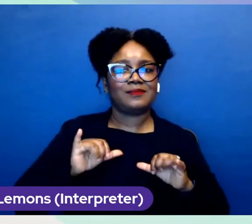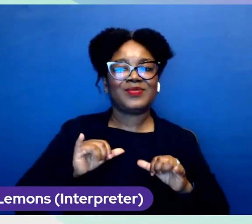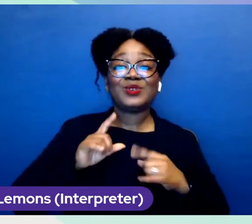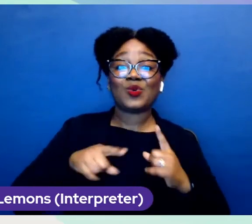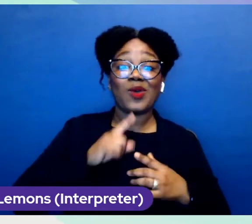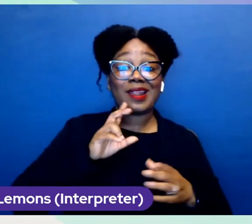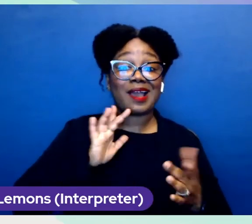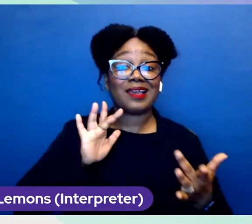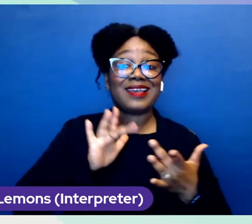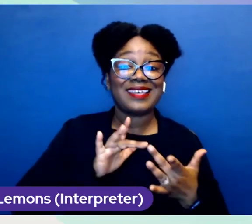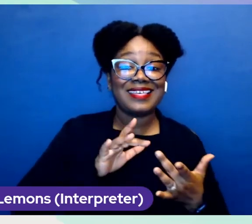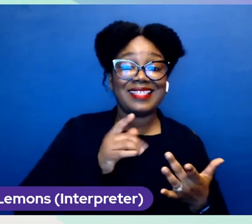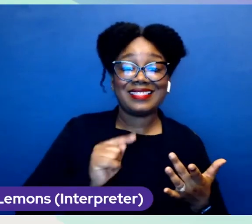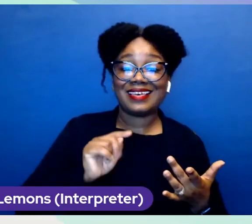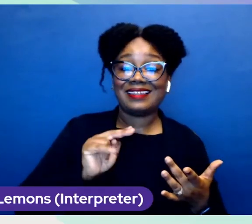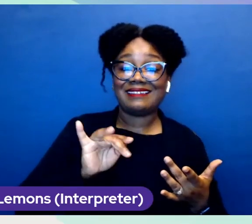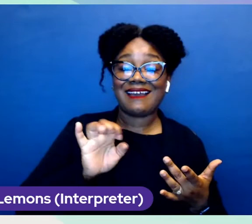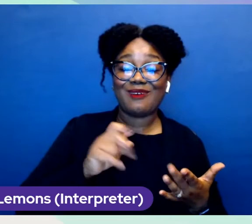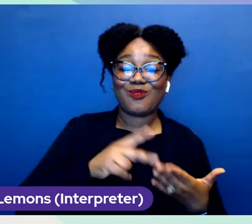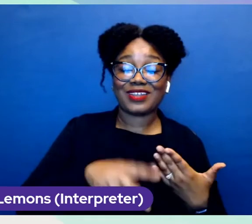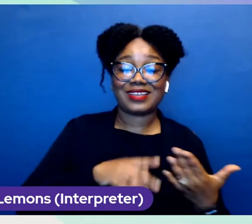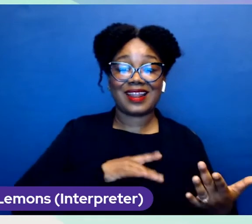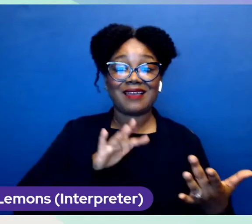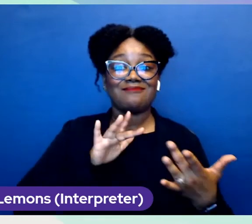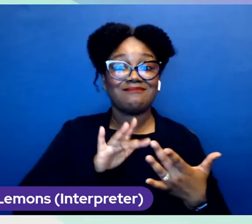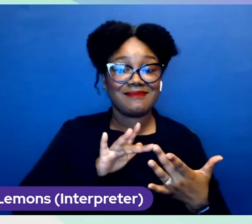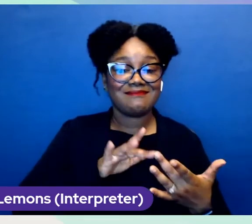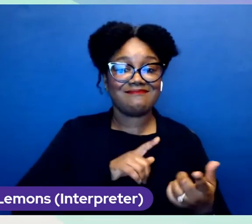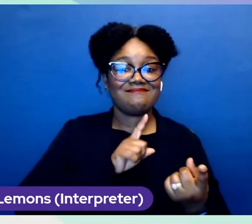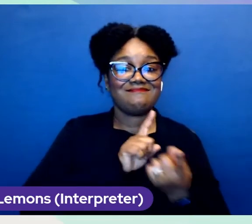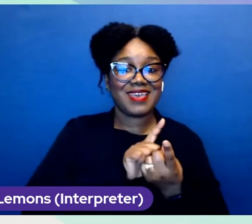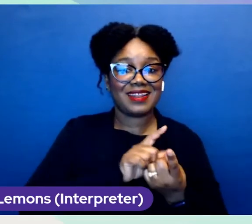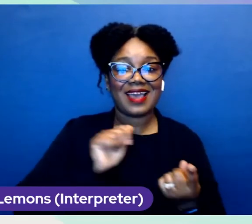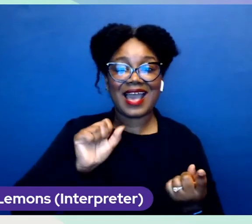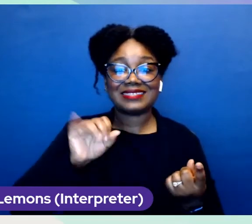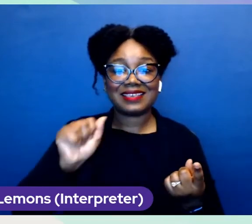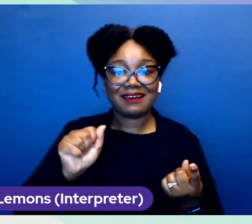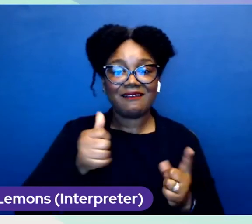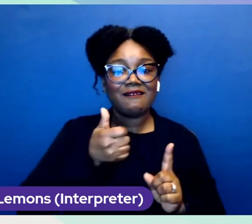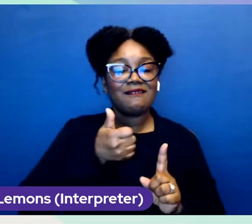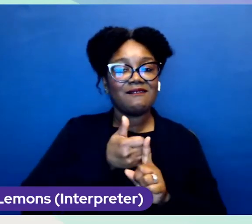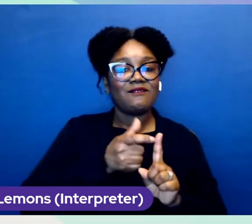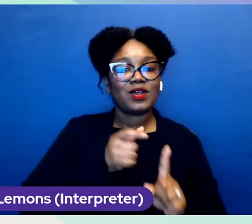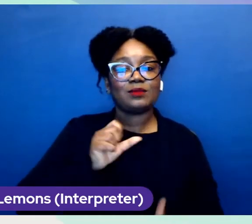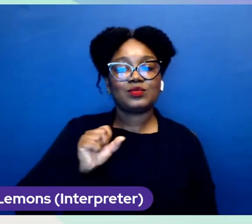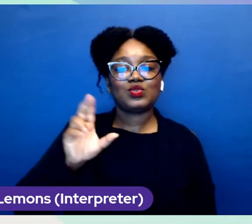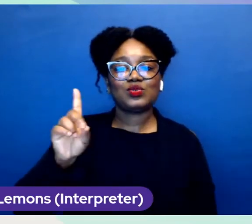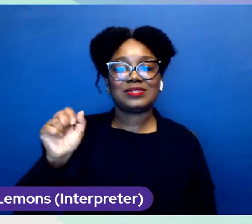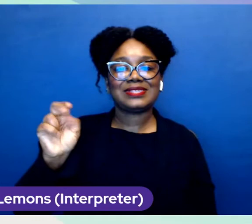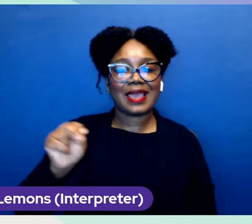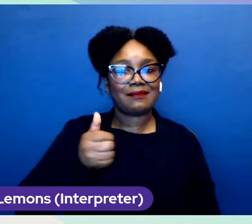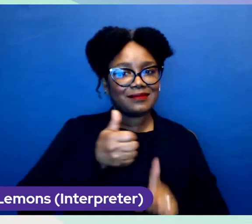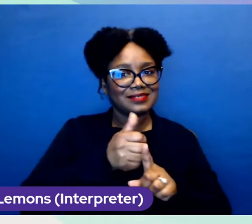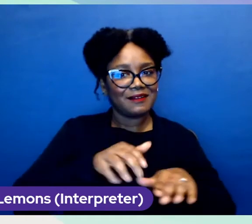from Sudan. Asia is a percussionist. She's very strong-willed. She's a cheerleader. She's the person who tells